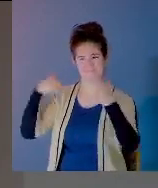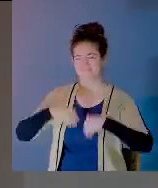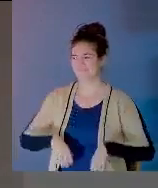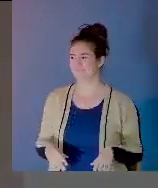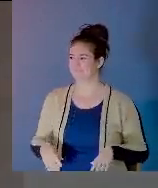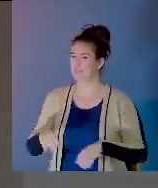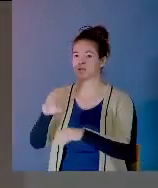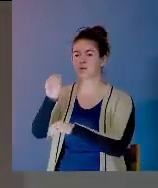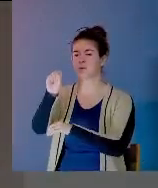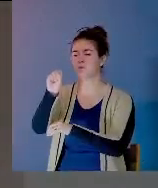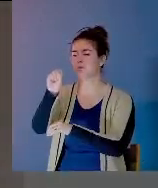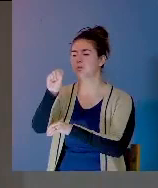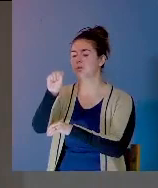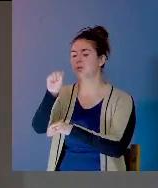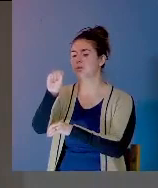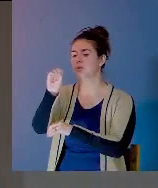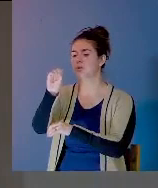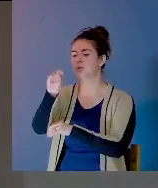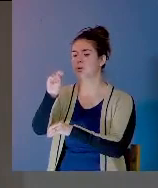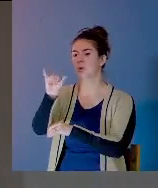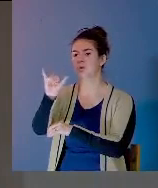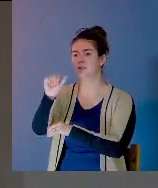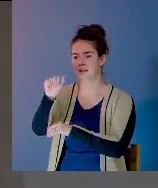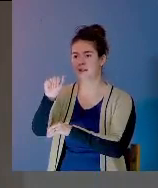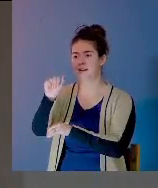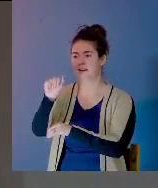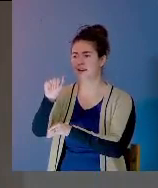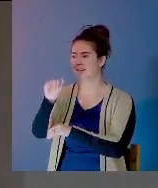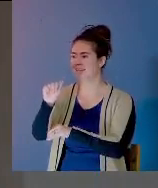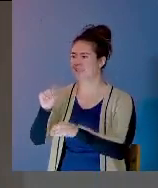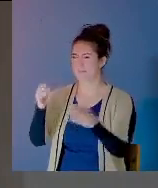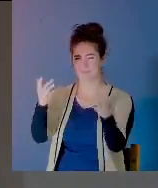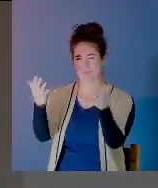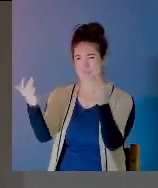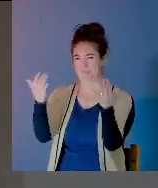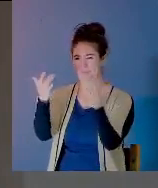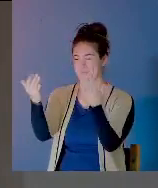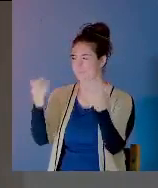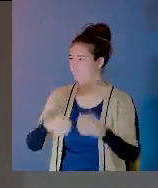Sonia, come on up. Sonia is up. Amen.